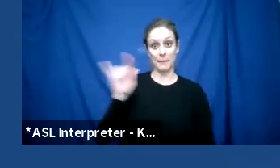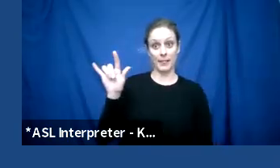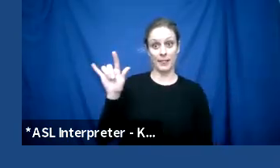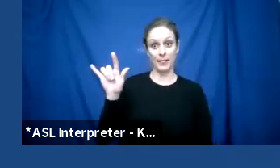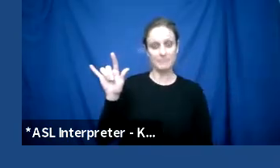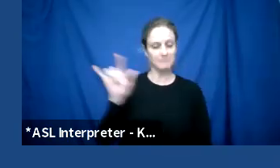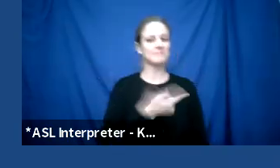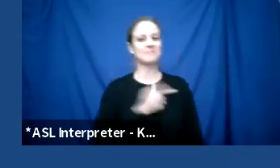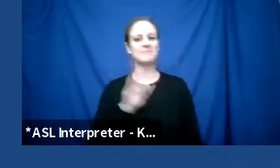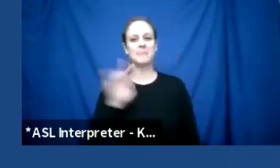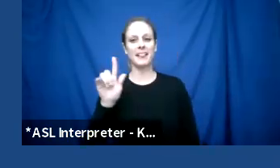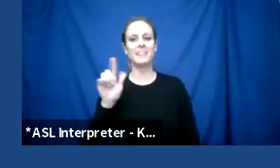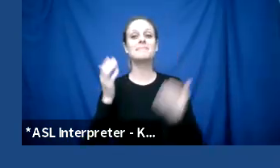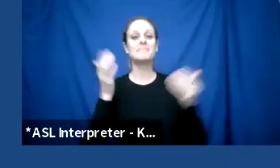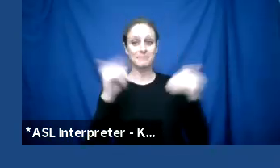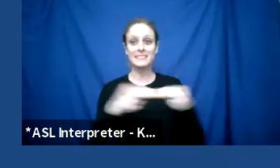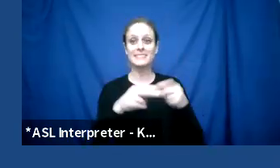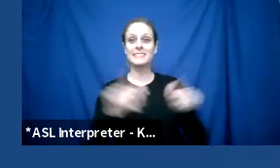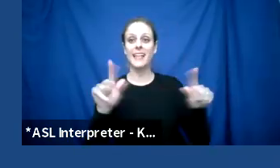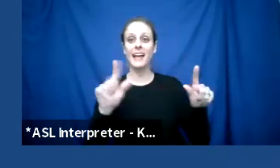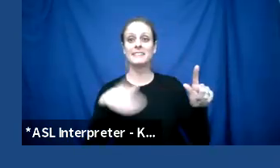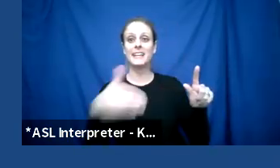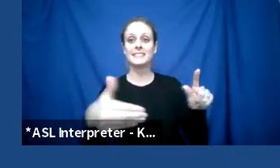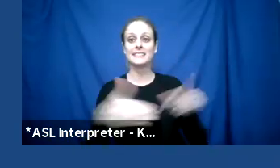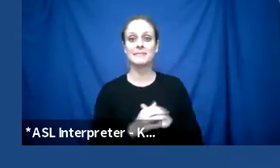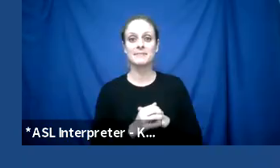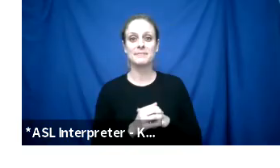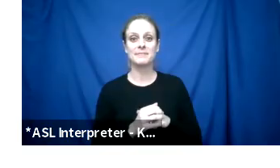Okay, how about we move on to the next slide?